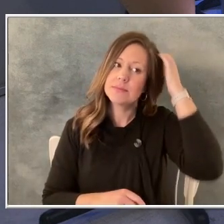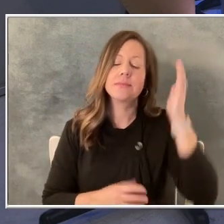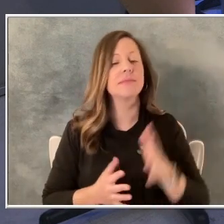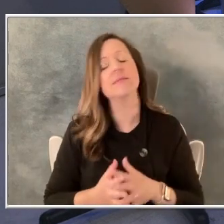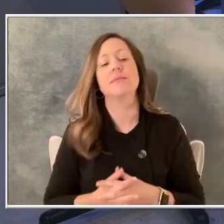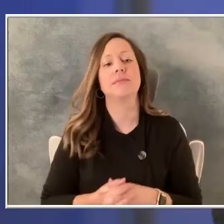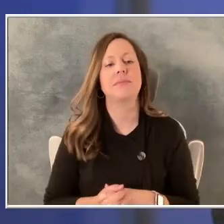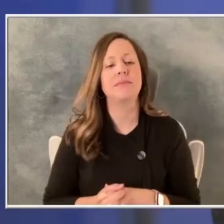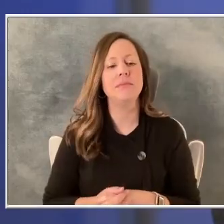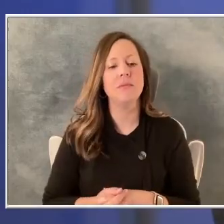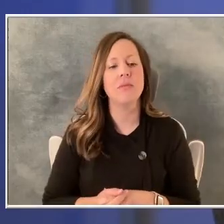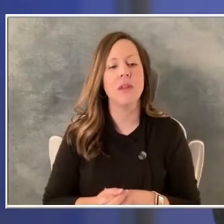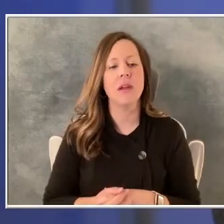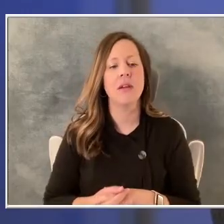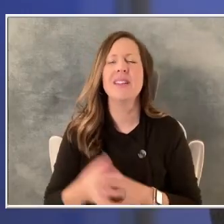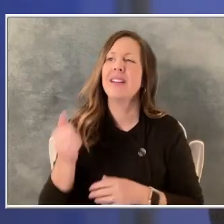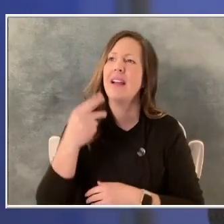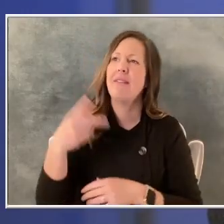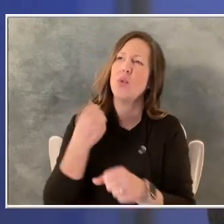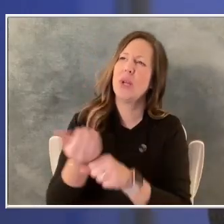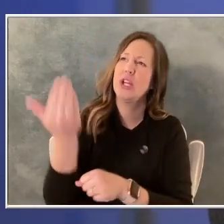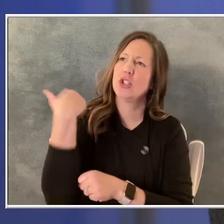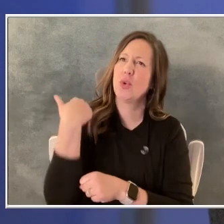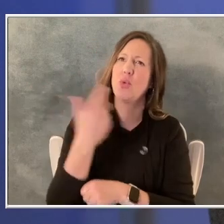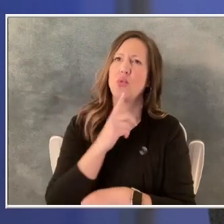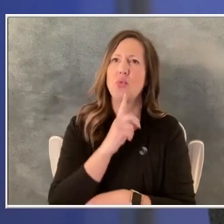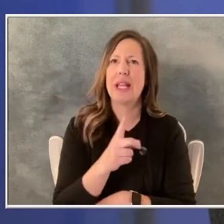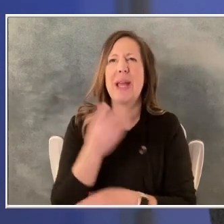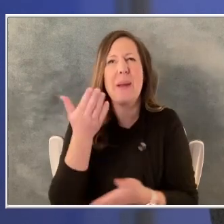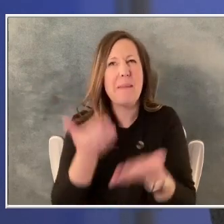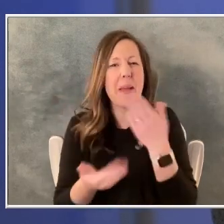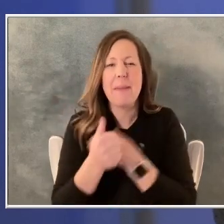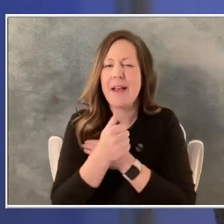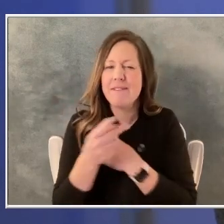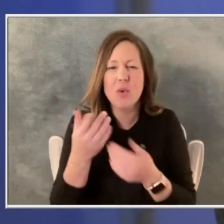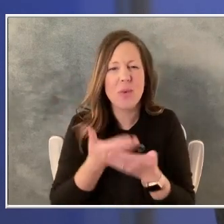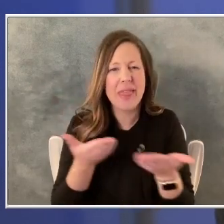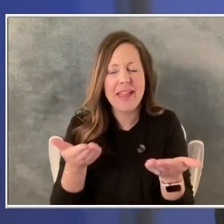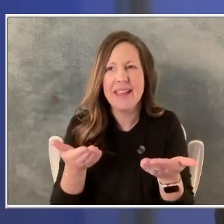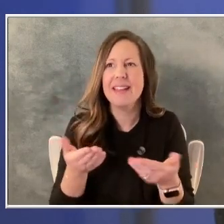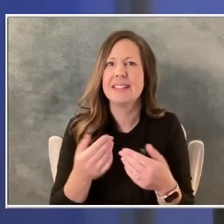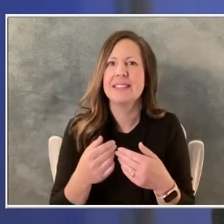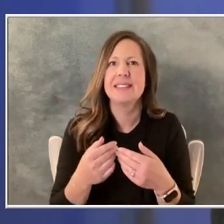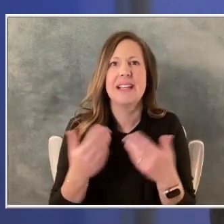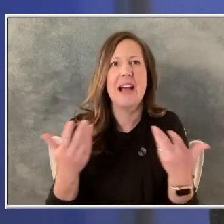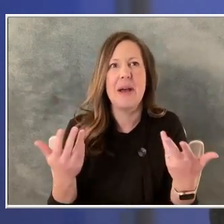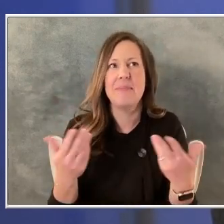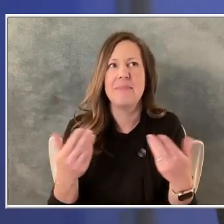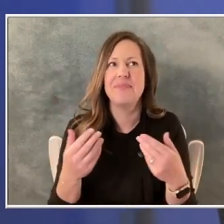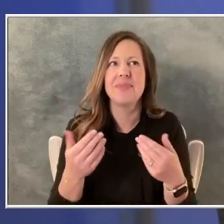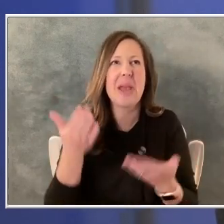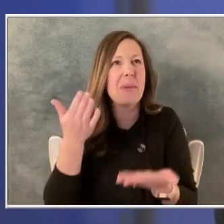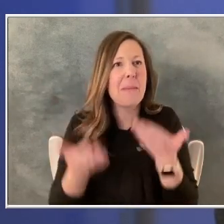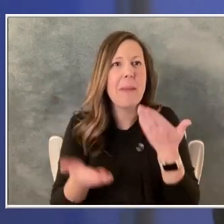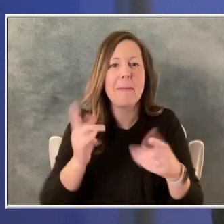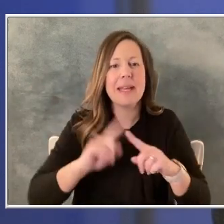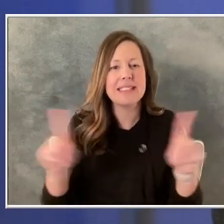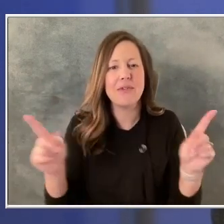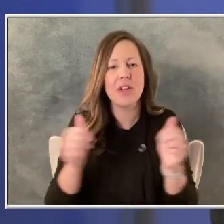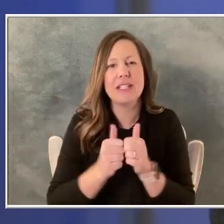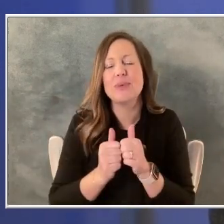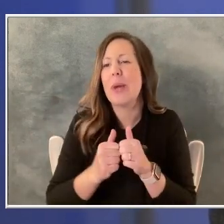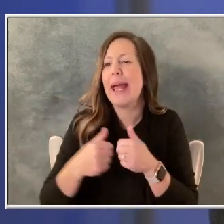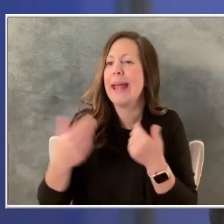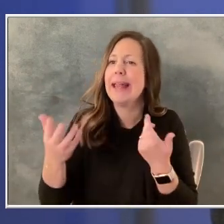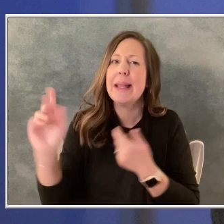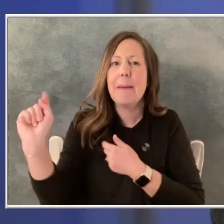A few years back, there were a few things like maybe difference in my urine stream or something like that,